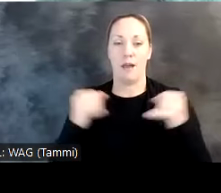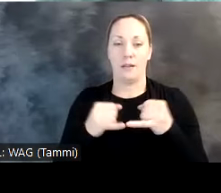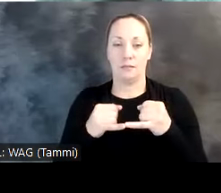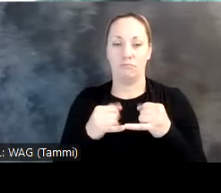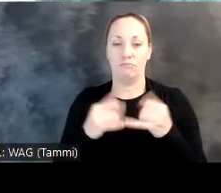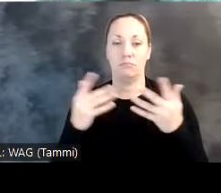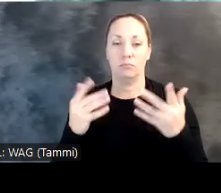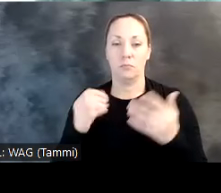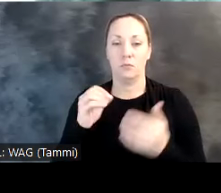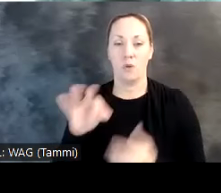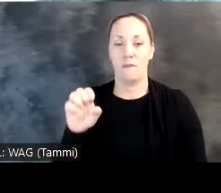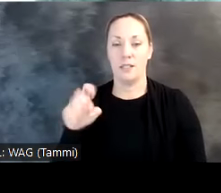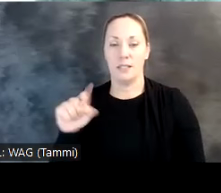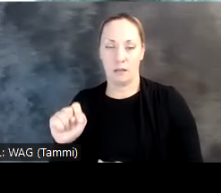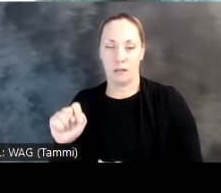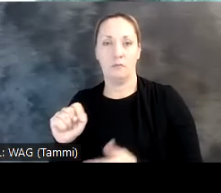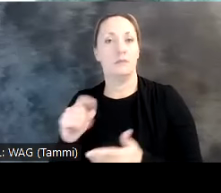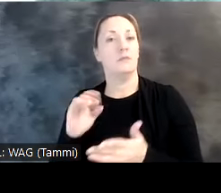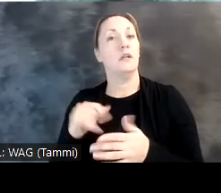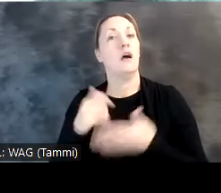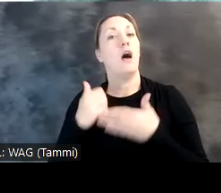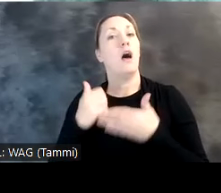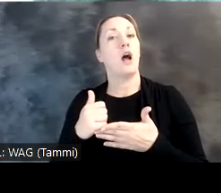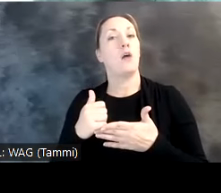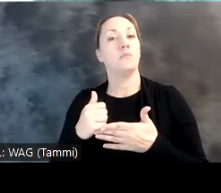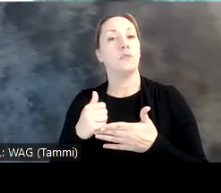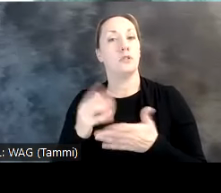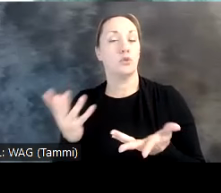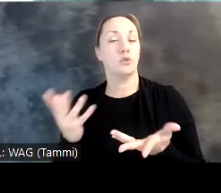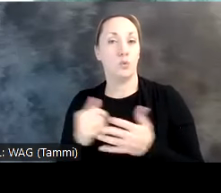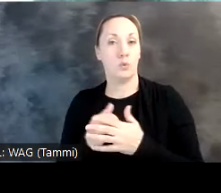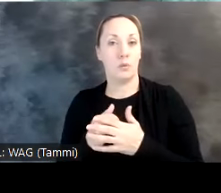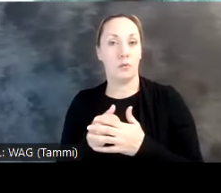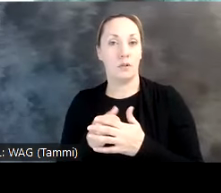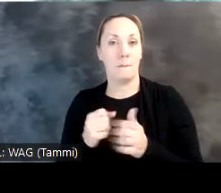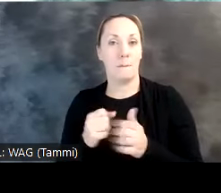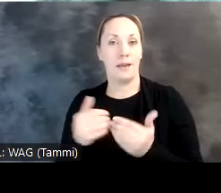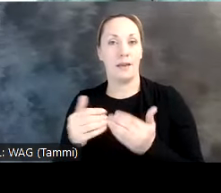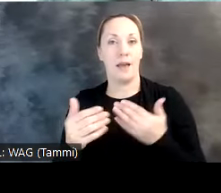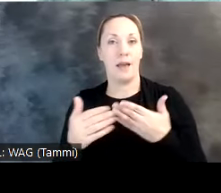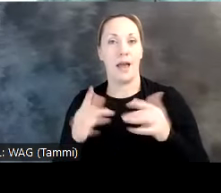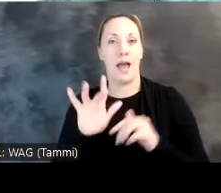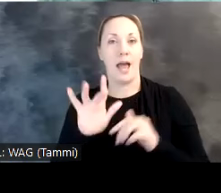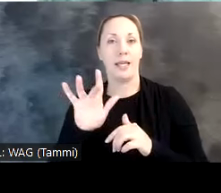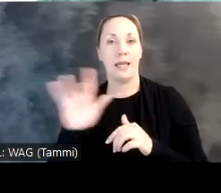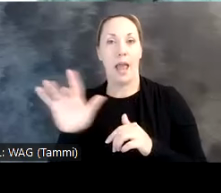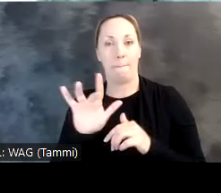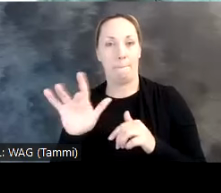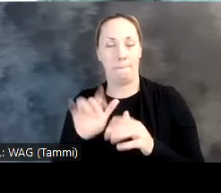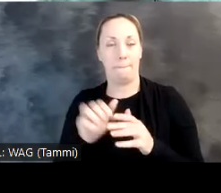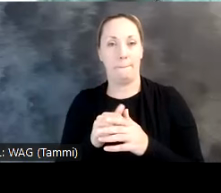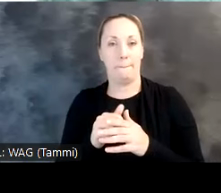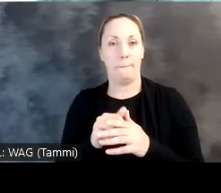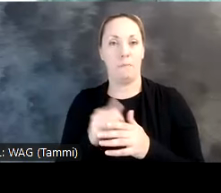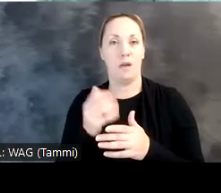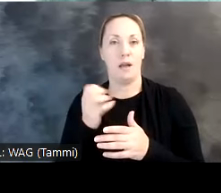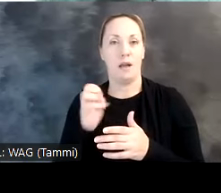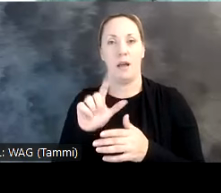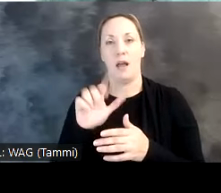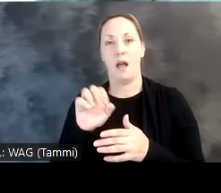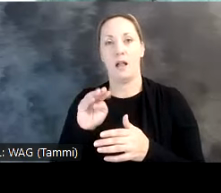beneficial, especially it helps to create a gap in the the element and